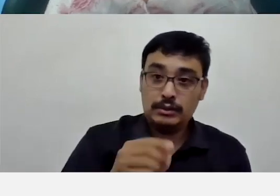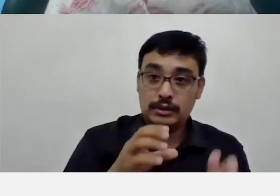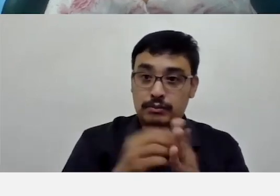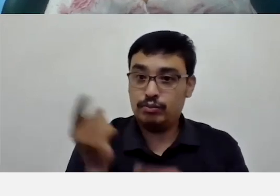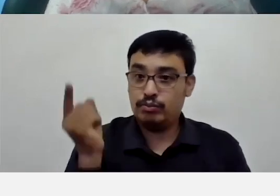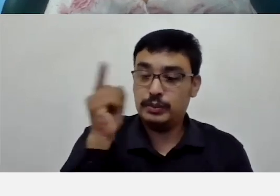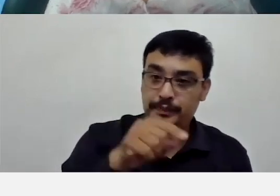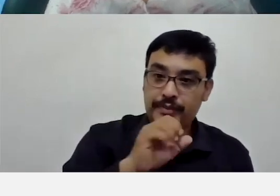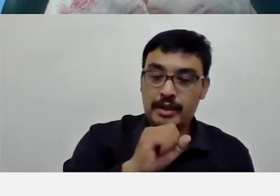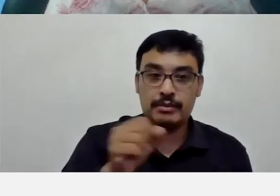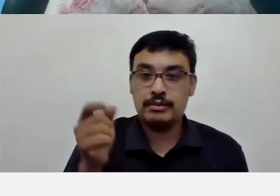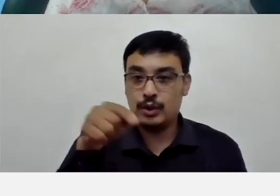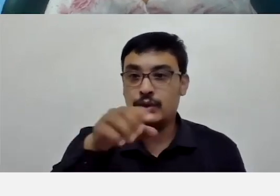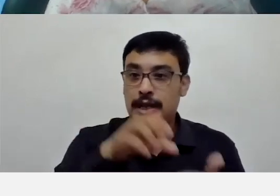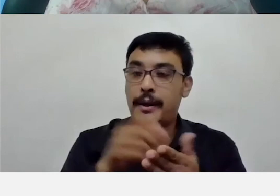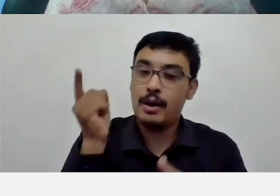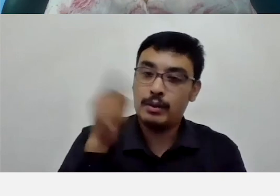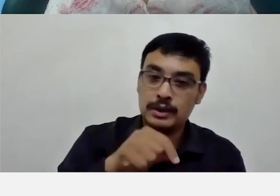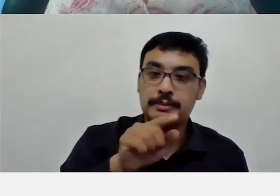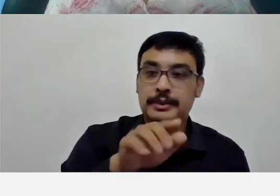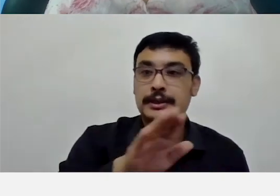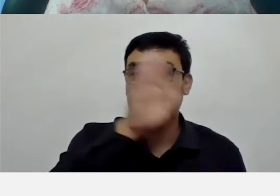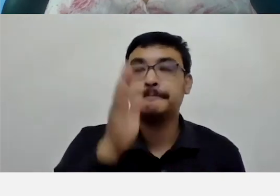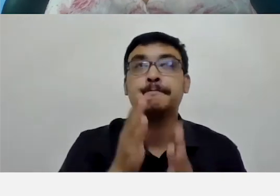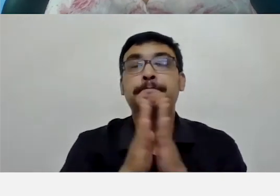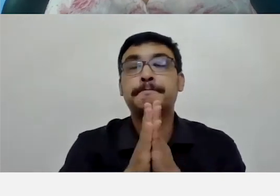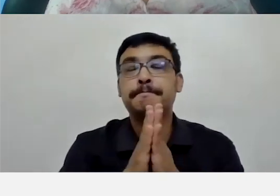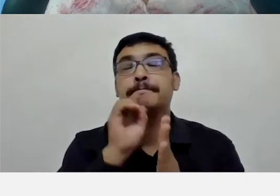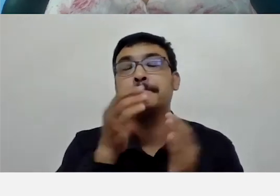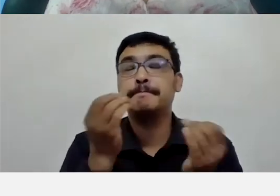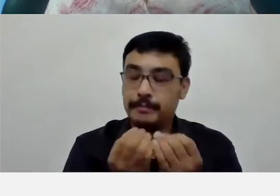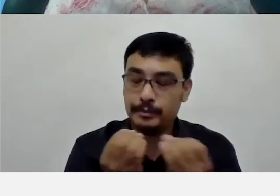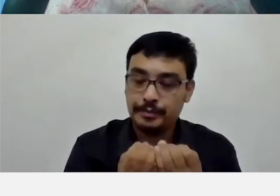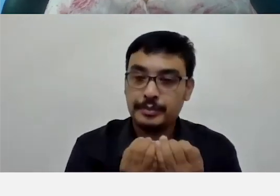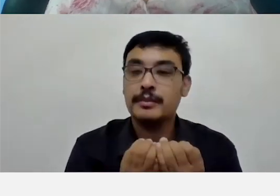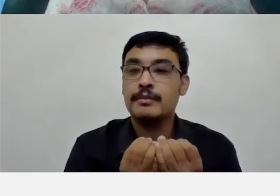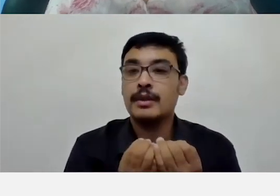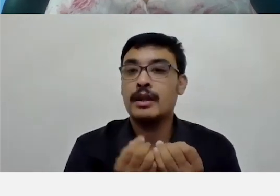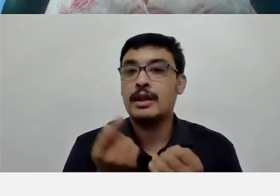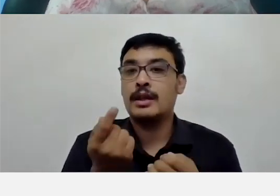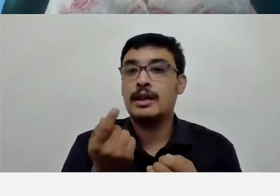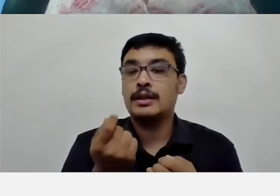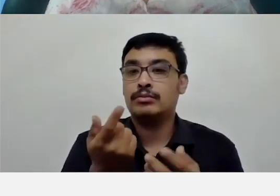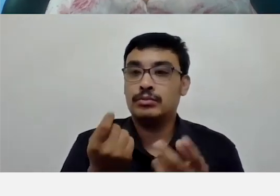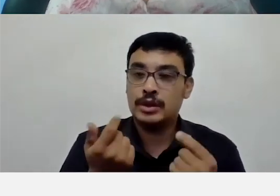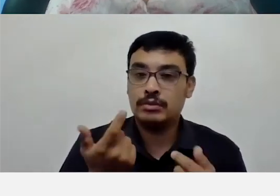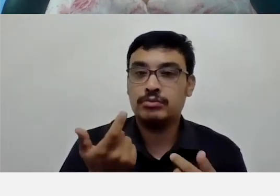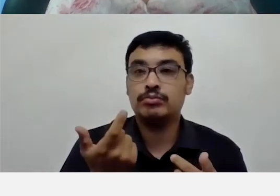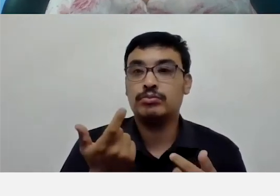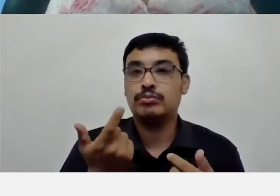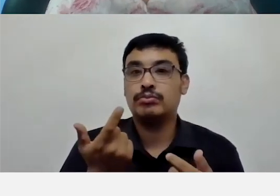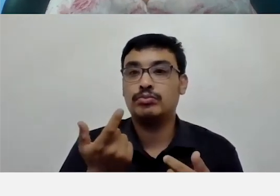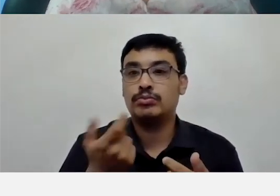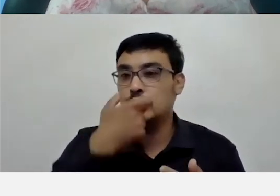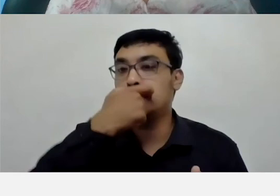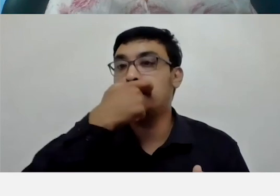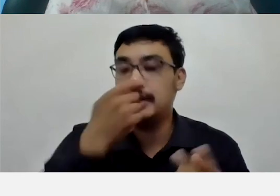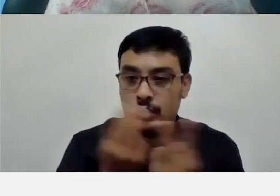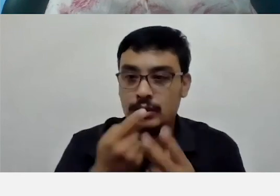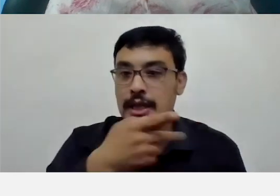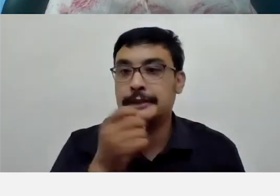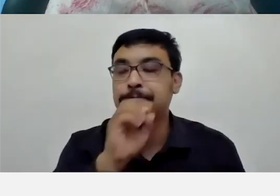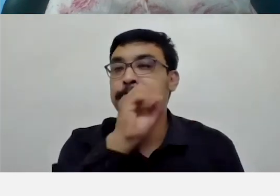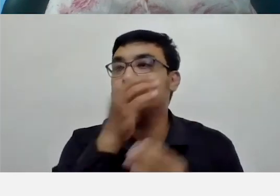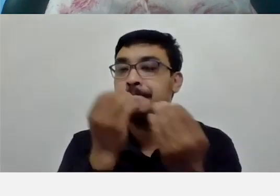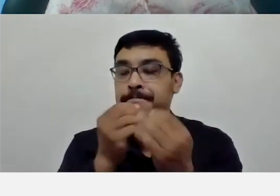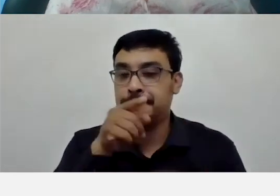come here and they worship this god, god of merchant, for the good profit in their business.